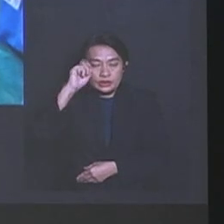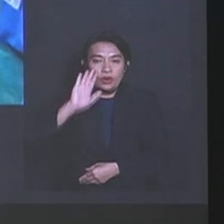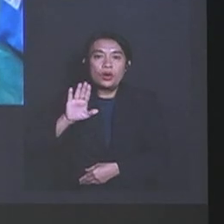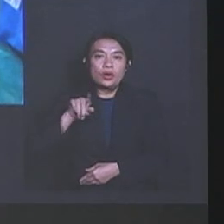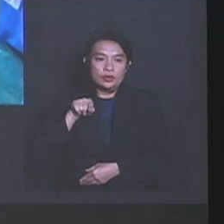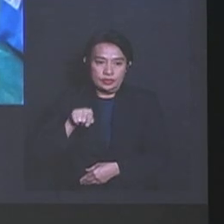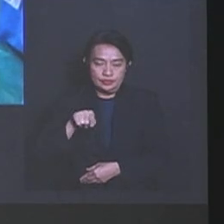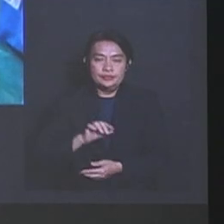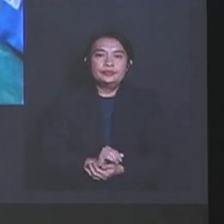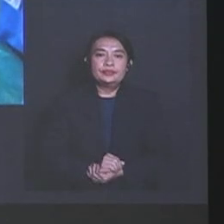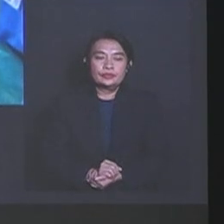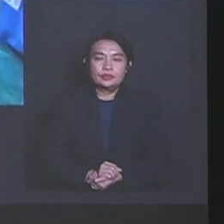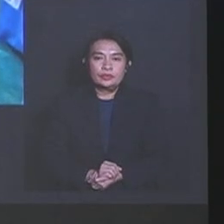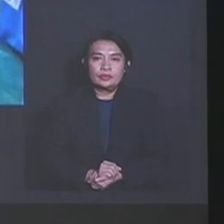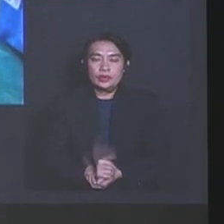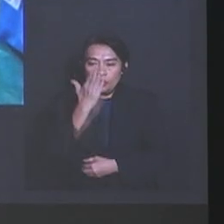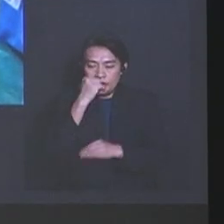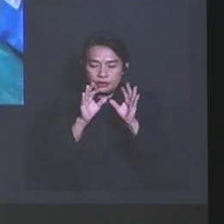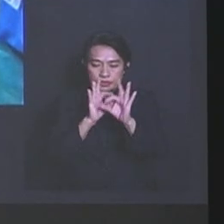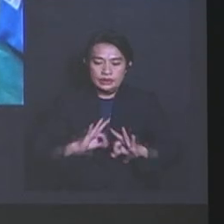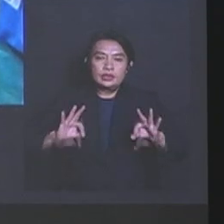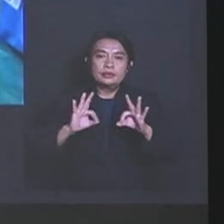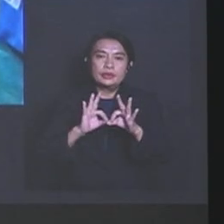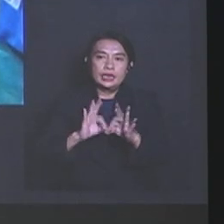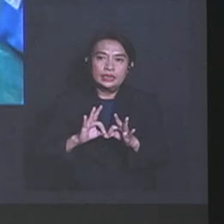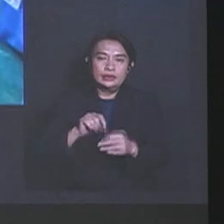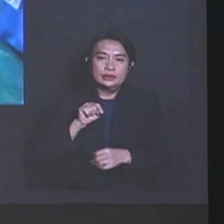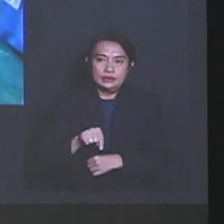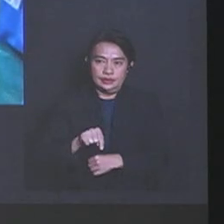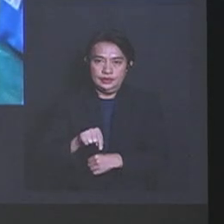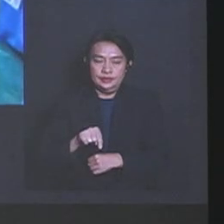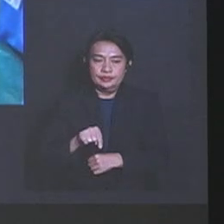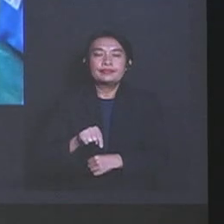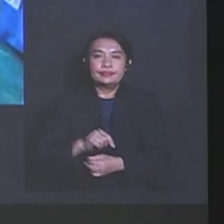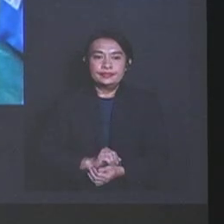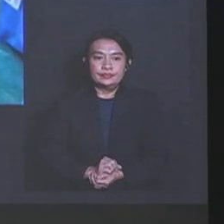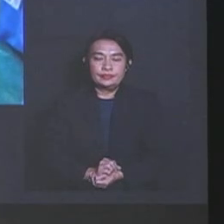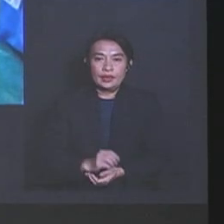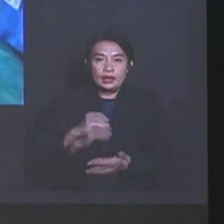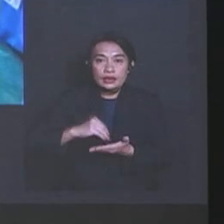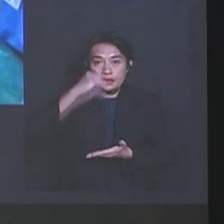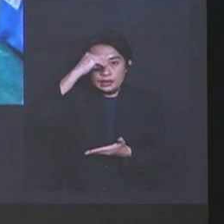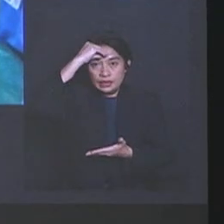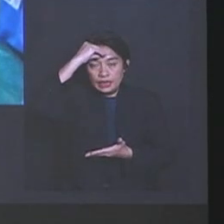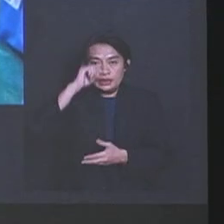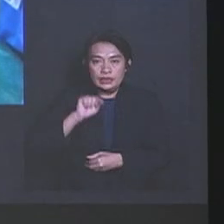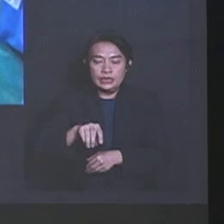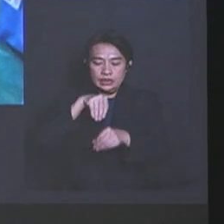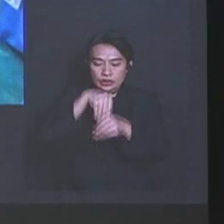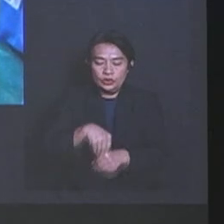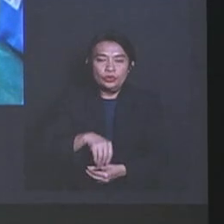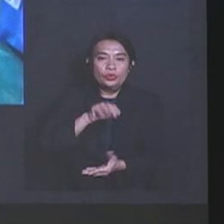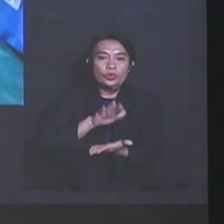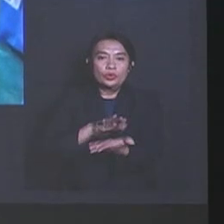would say that to know who study in the public school will be the one who like not